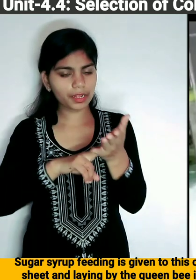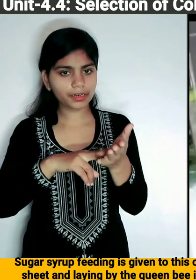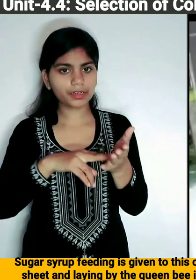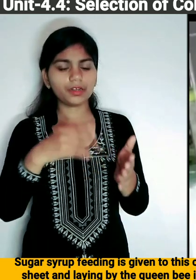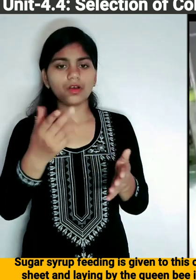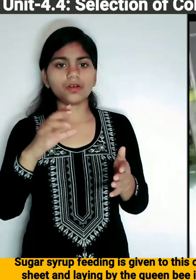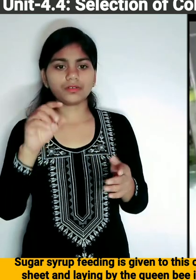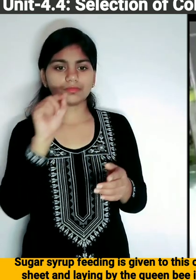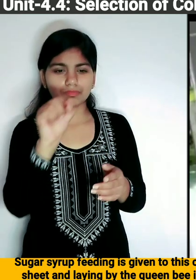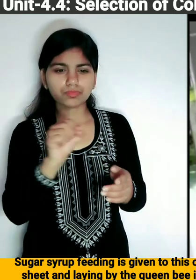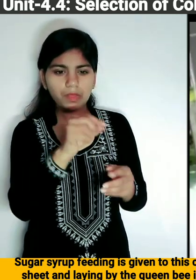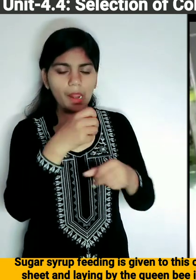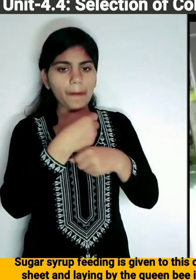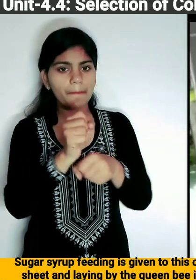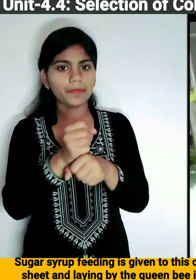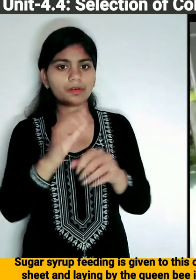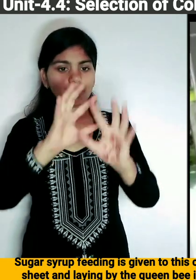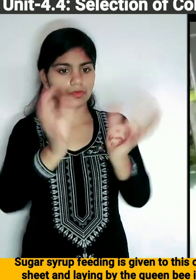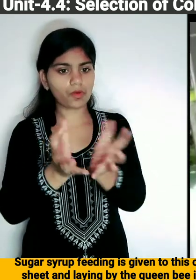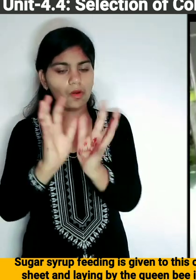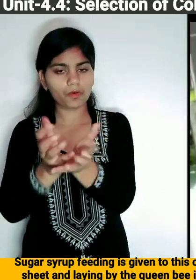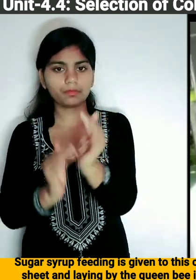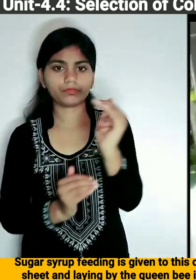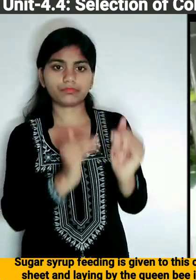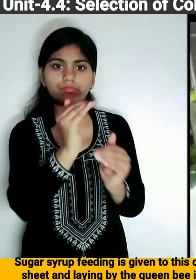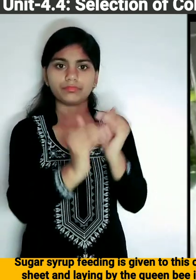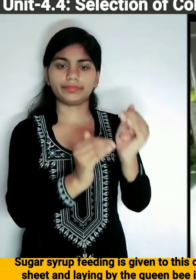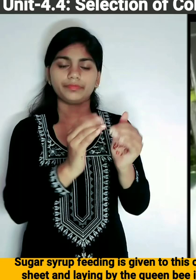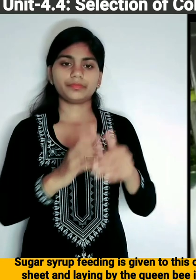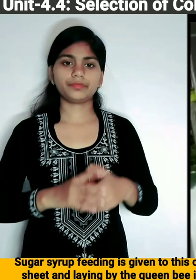combs of a cell builder colony.